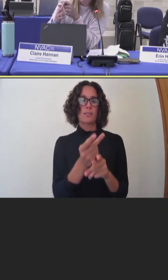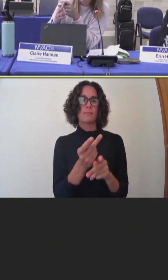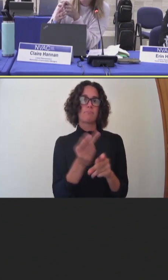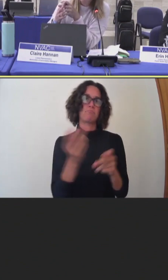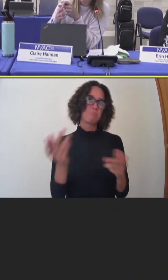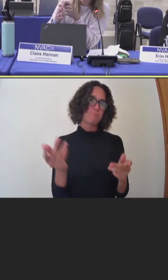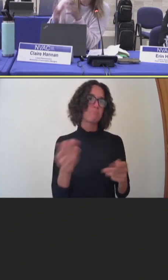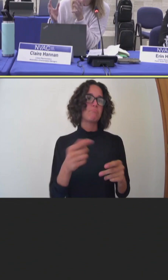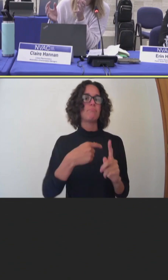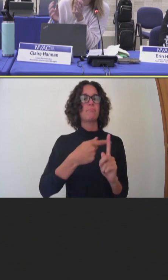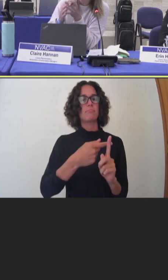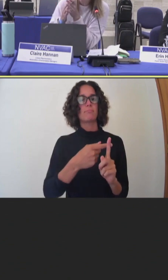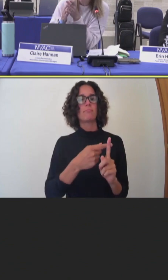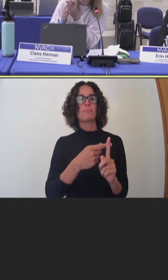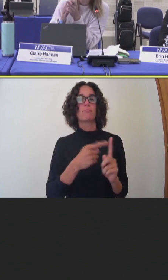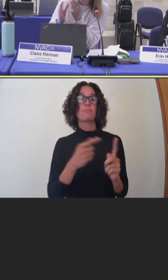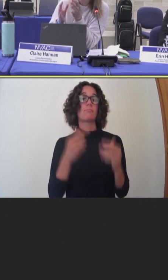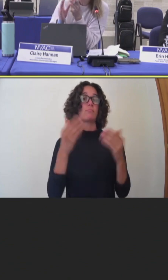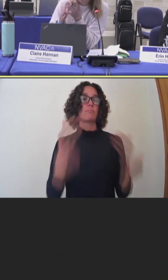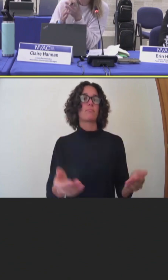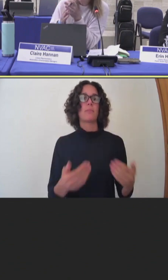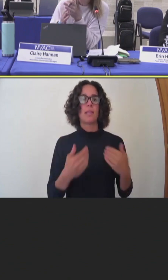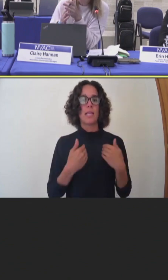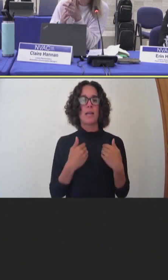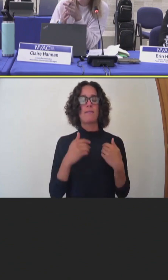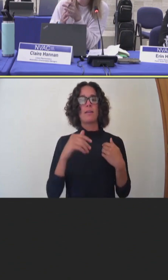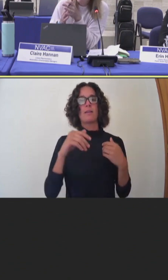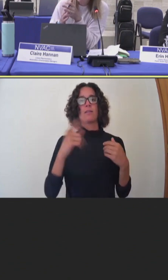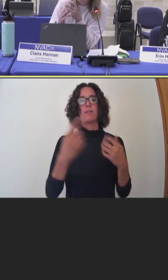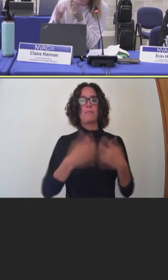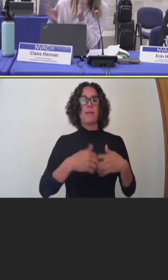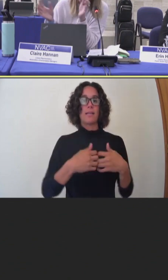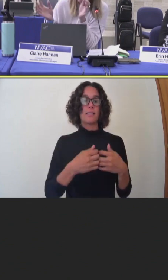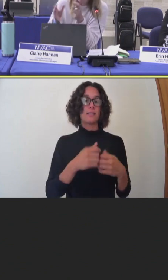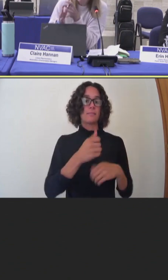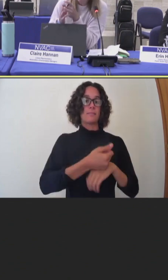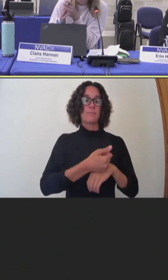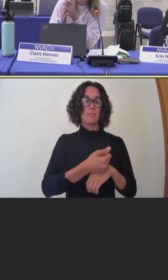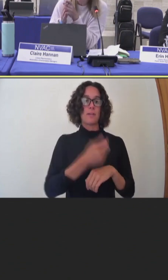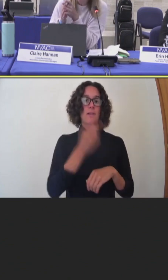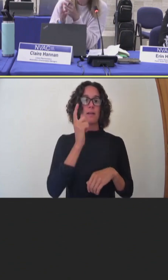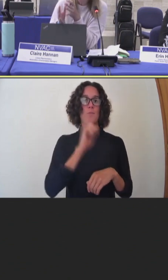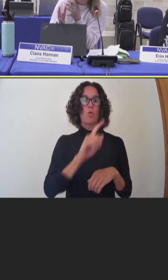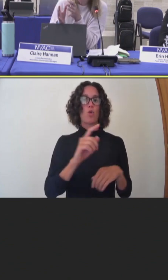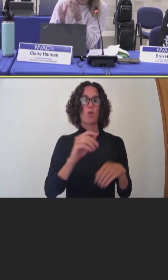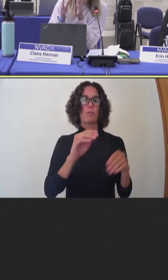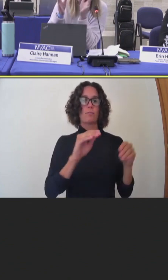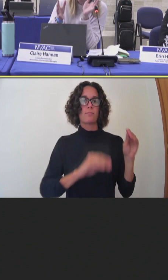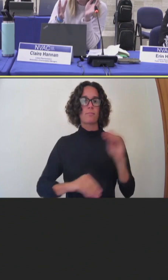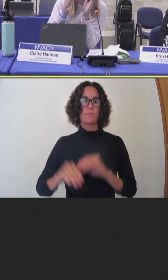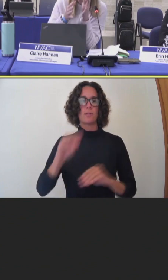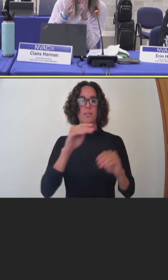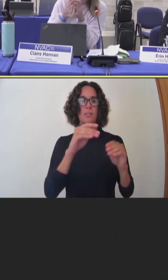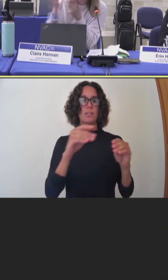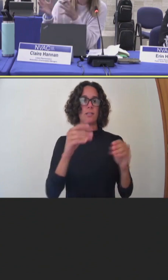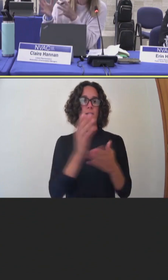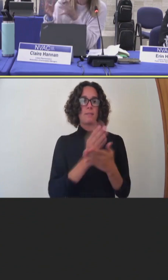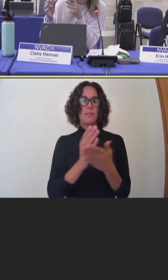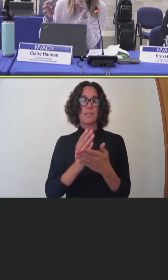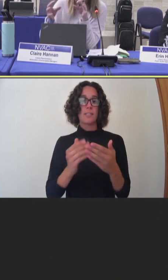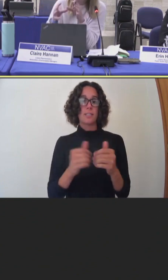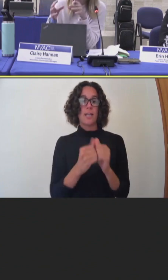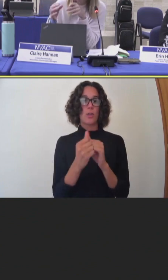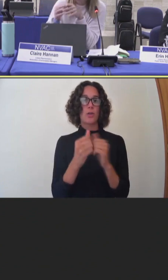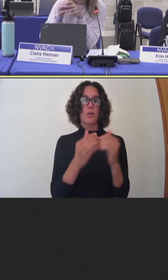And let's have a mechanism in place for putting those pieces together ahead of time,